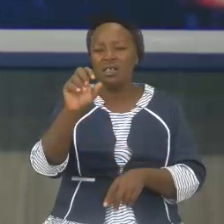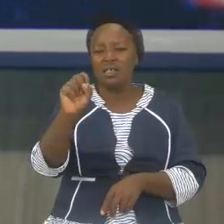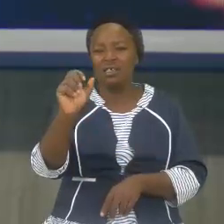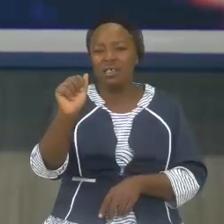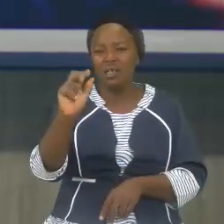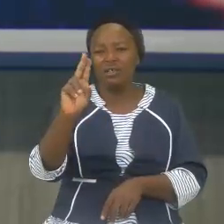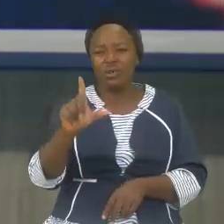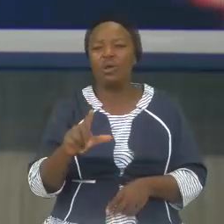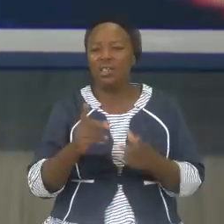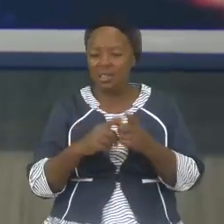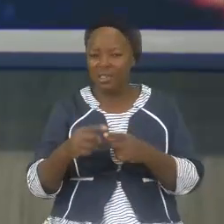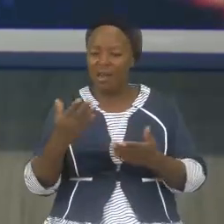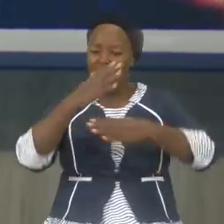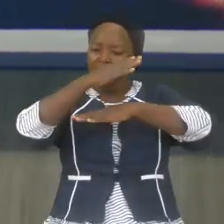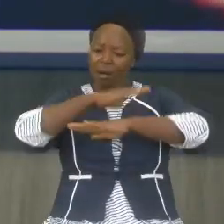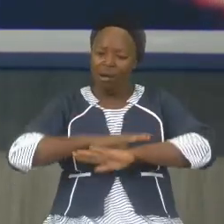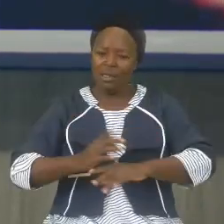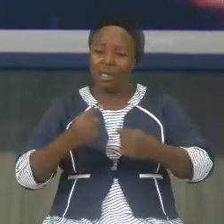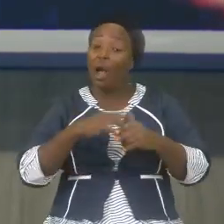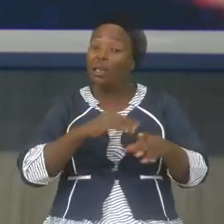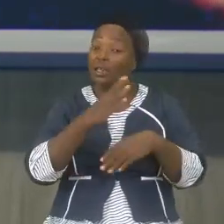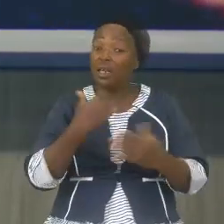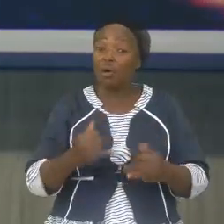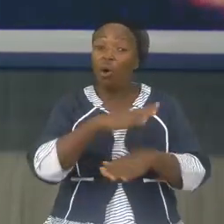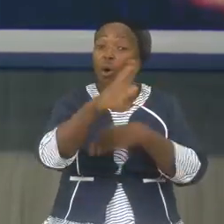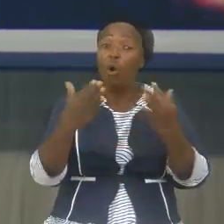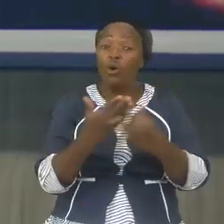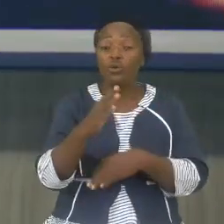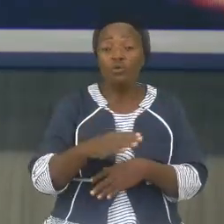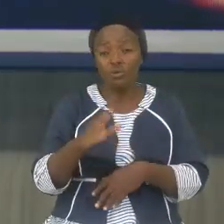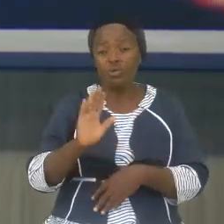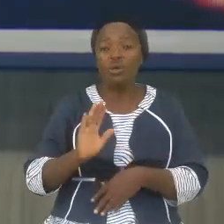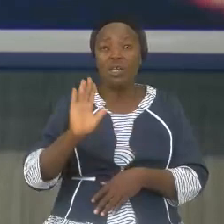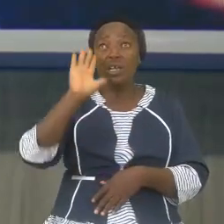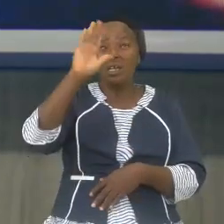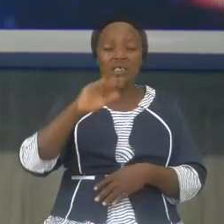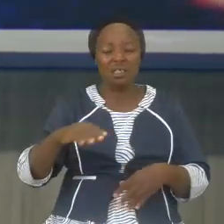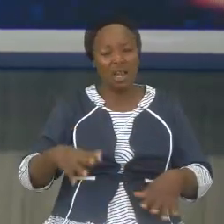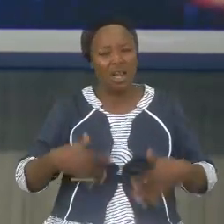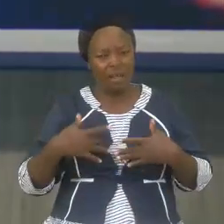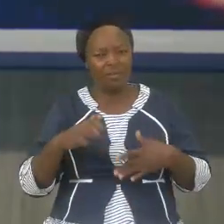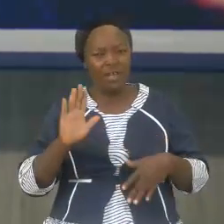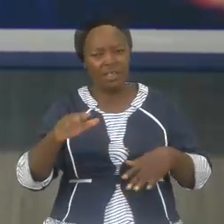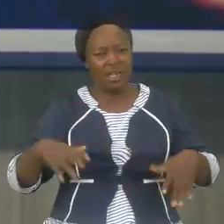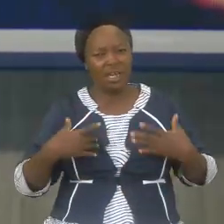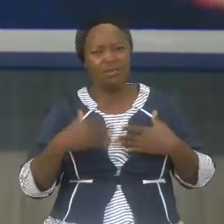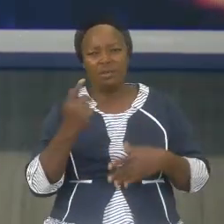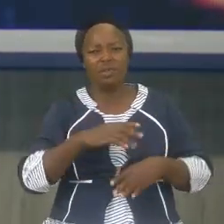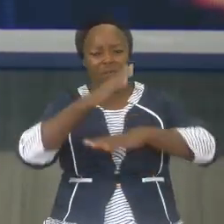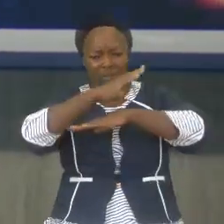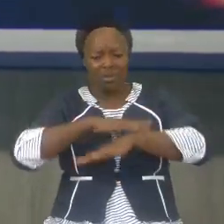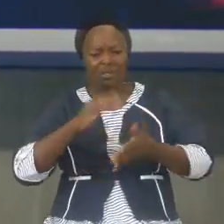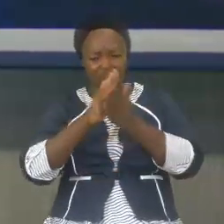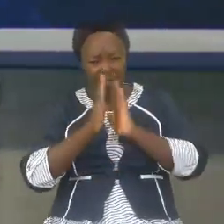now all through his life there was peace. All through his life there was rest. All through his life salvation has